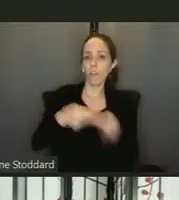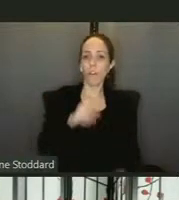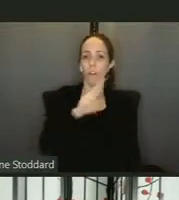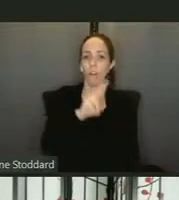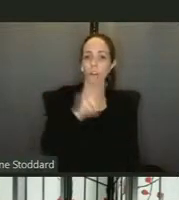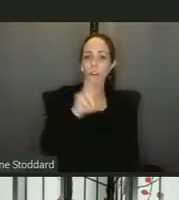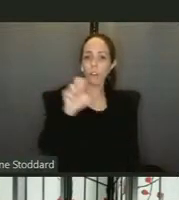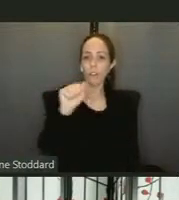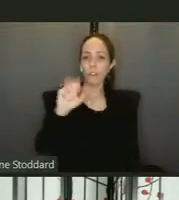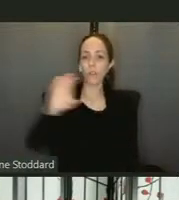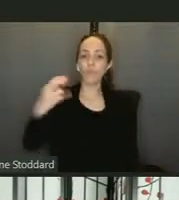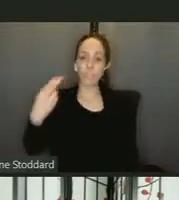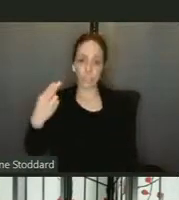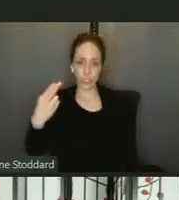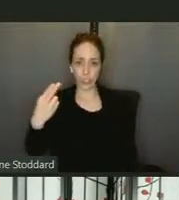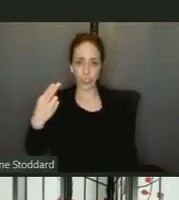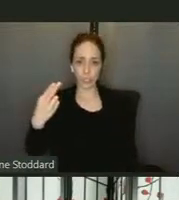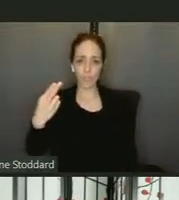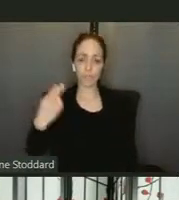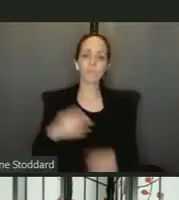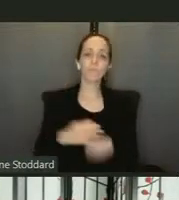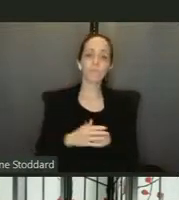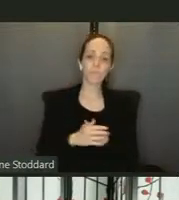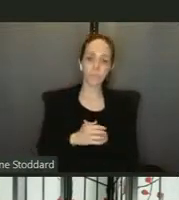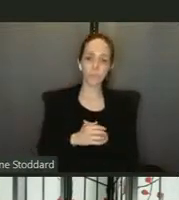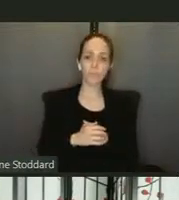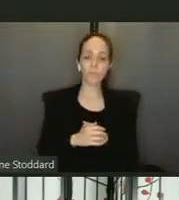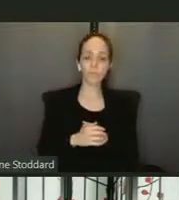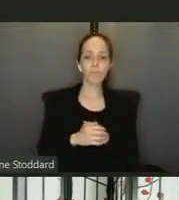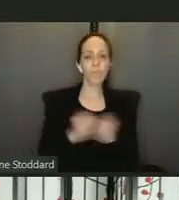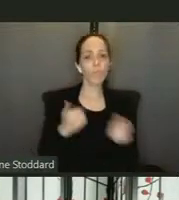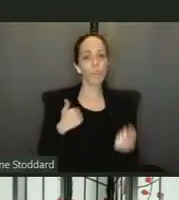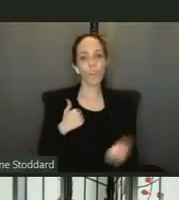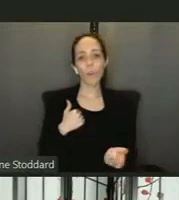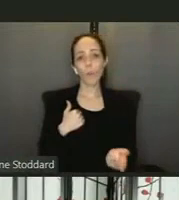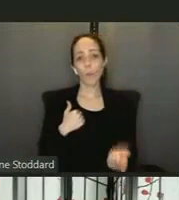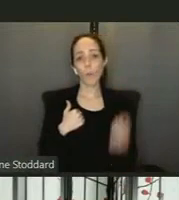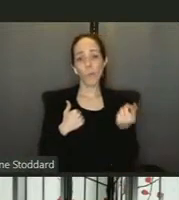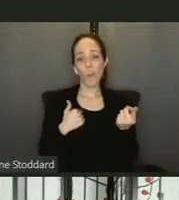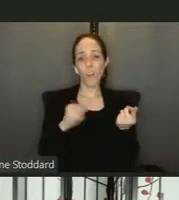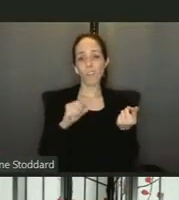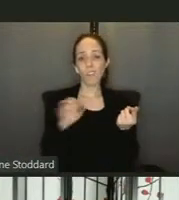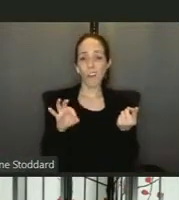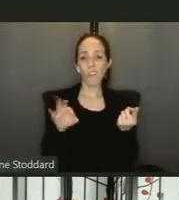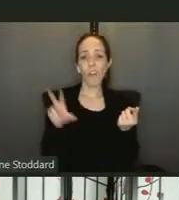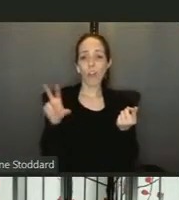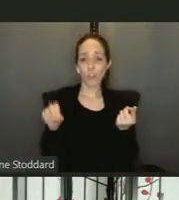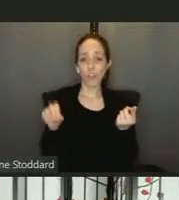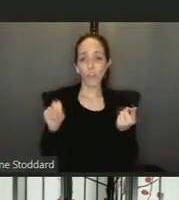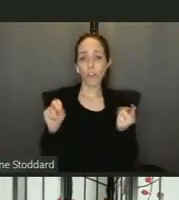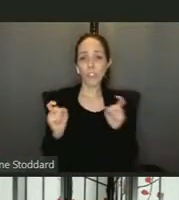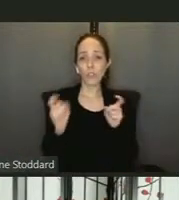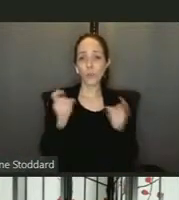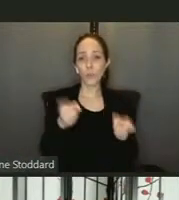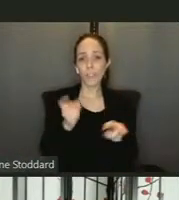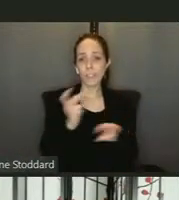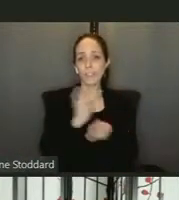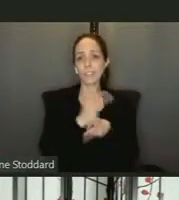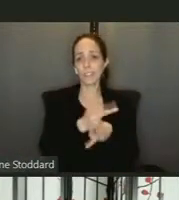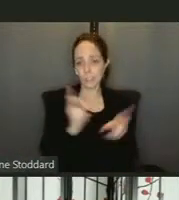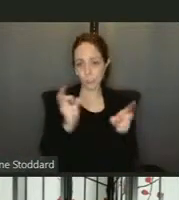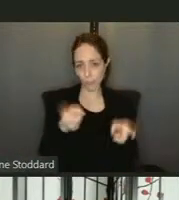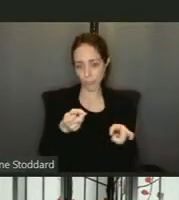for Racial and Ethnic Approaches to Community Health. We are one of 31 grantees funded by the Center for Disease Control and Prevention